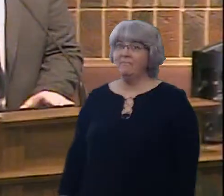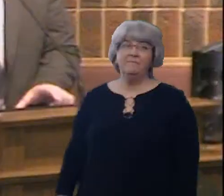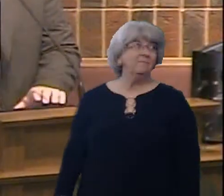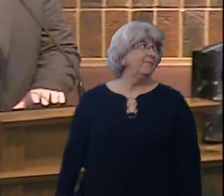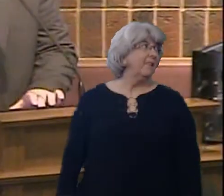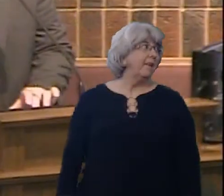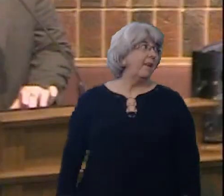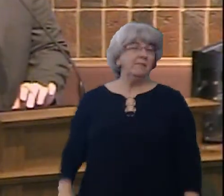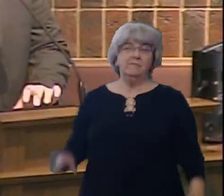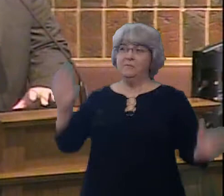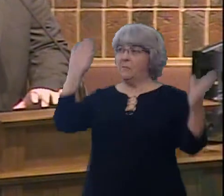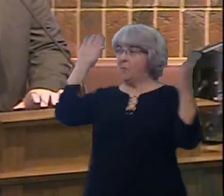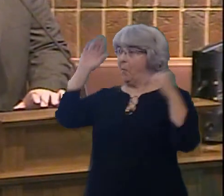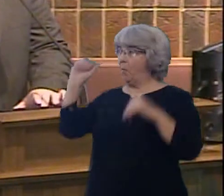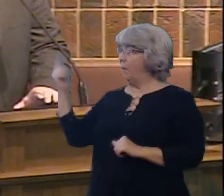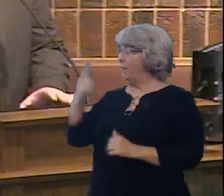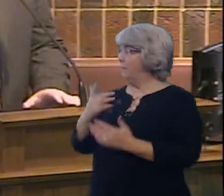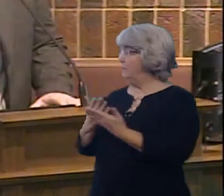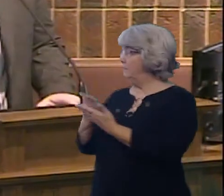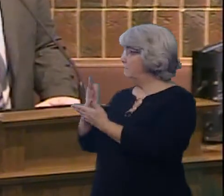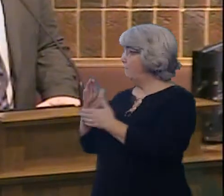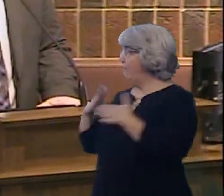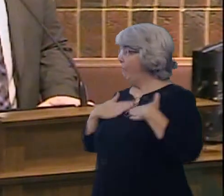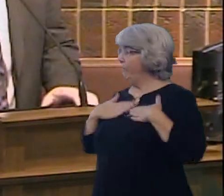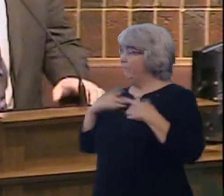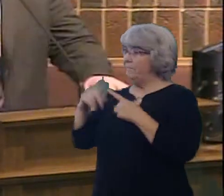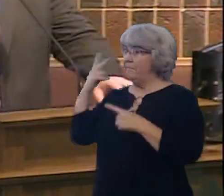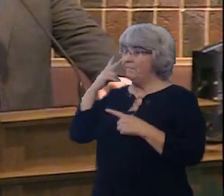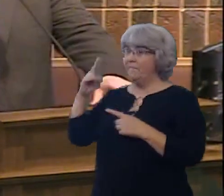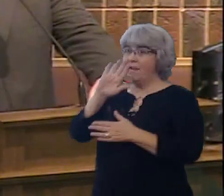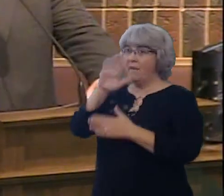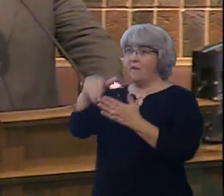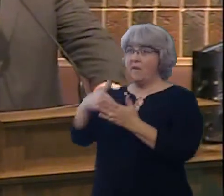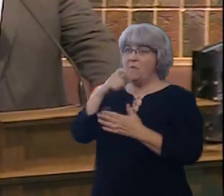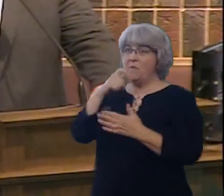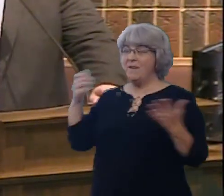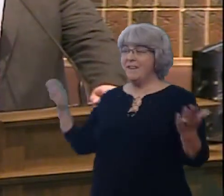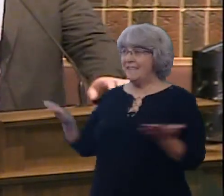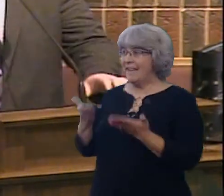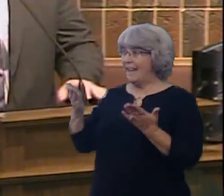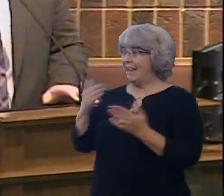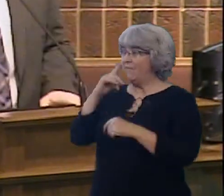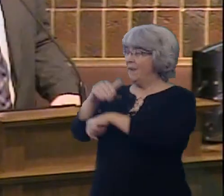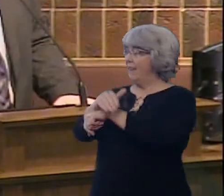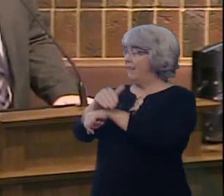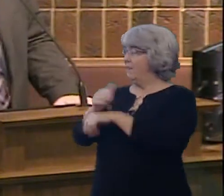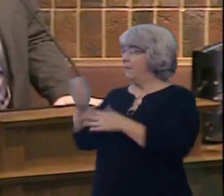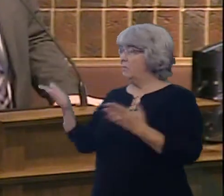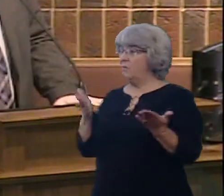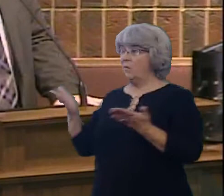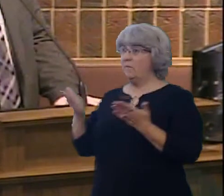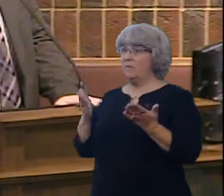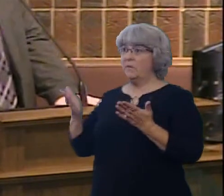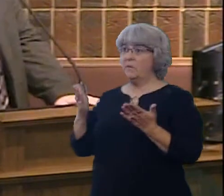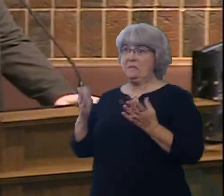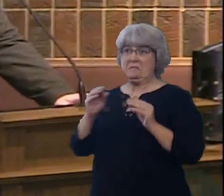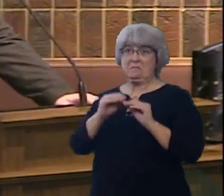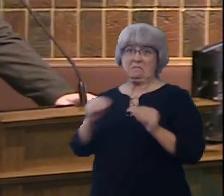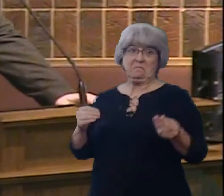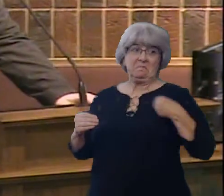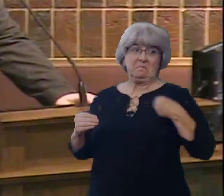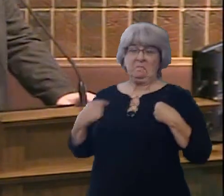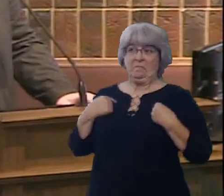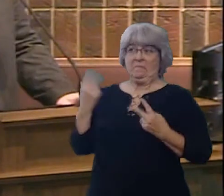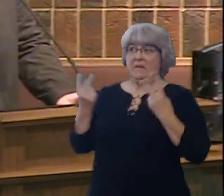Hope everyone is doing well. Happy to see everybody out here to our evening services. I haven't had any visitors cards handed in